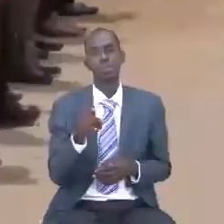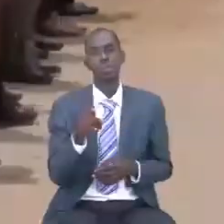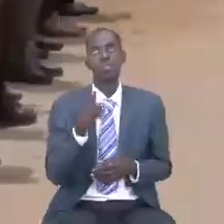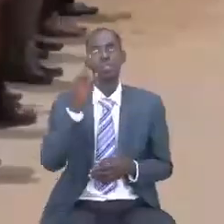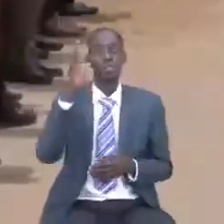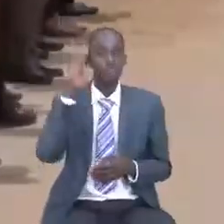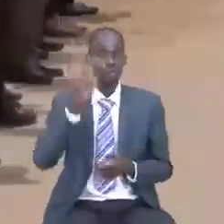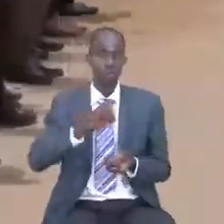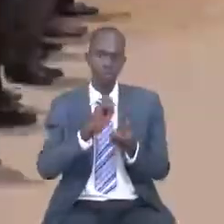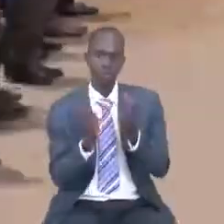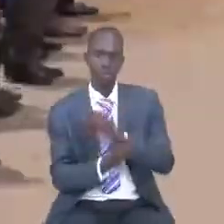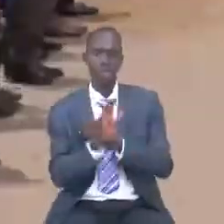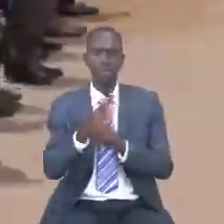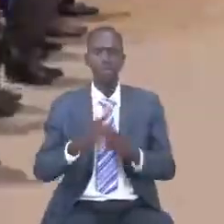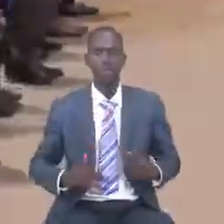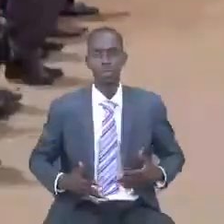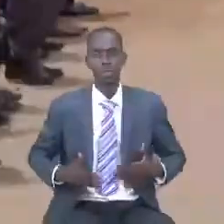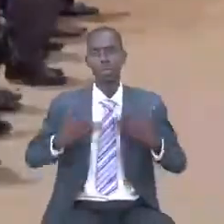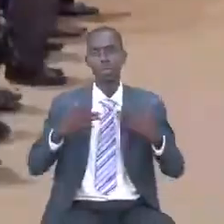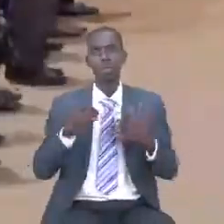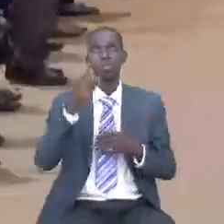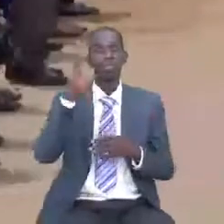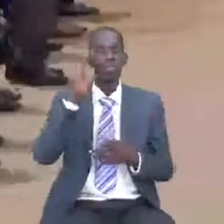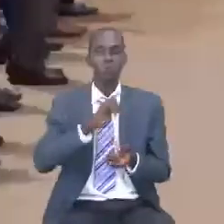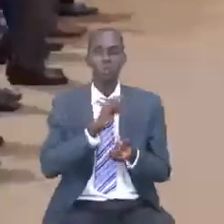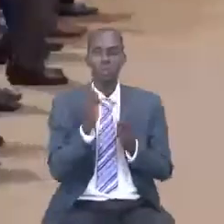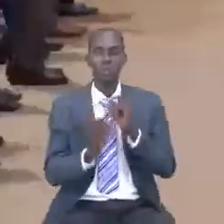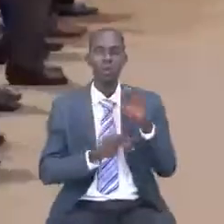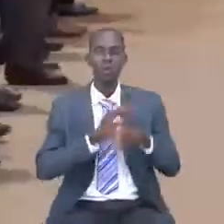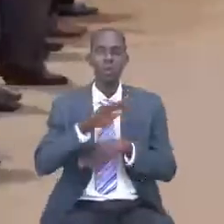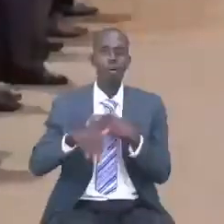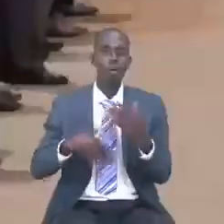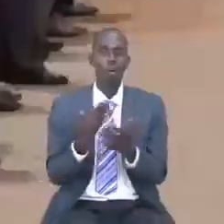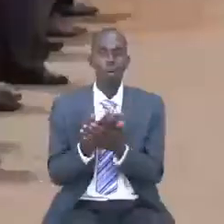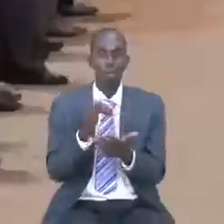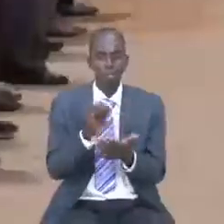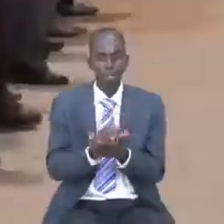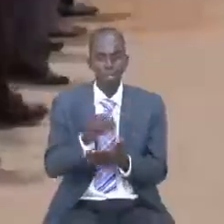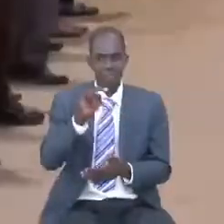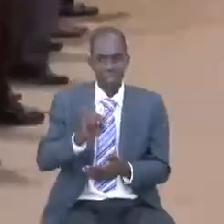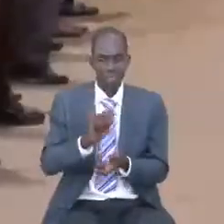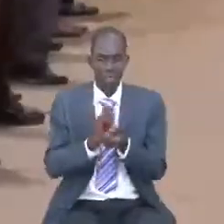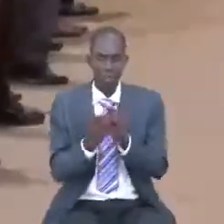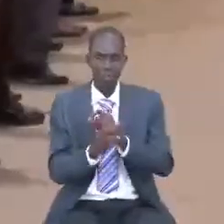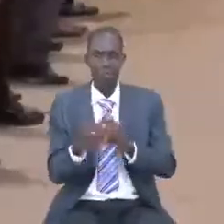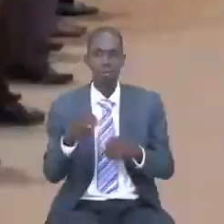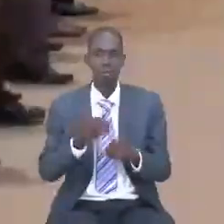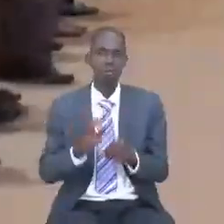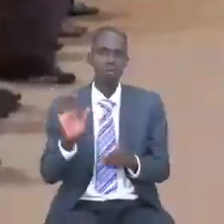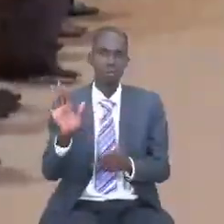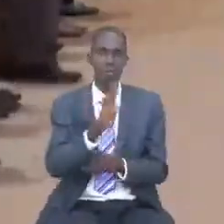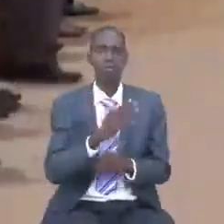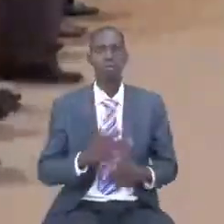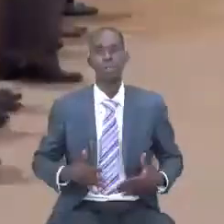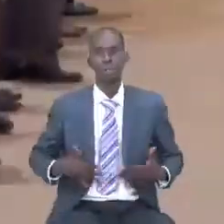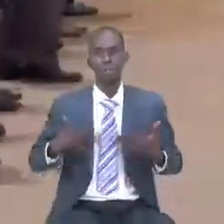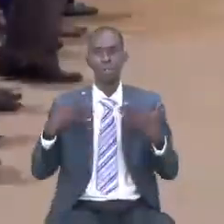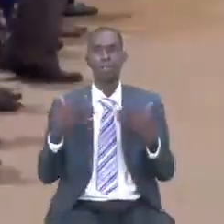your life. He'll change all that needs changing in your life.